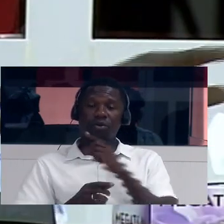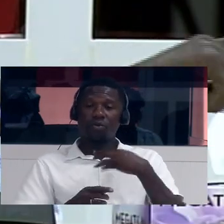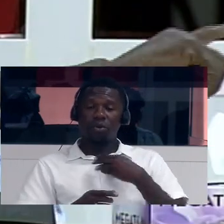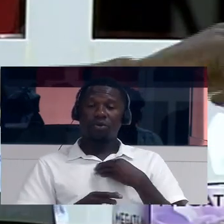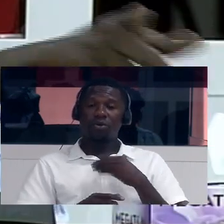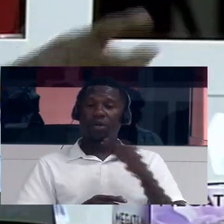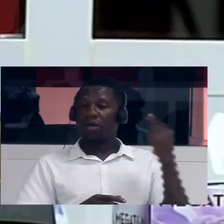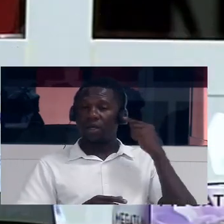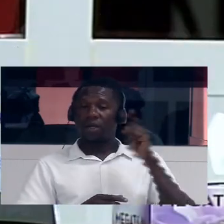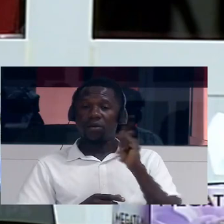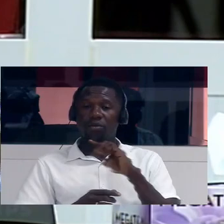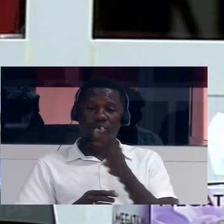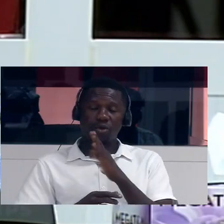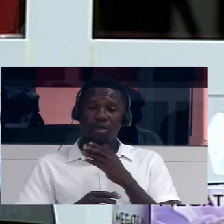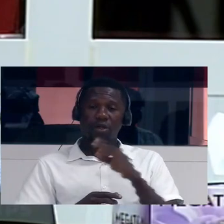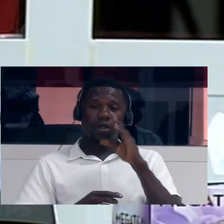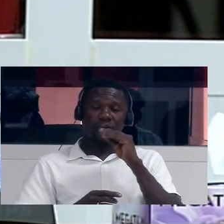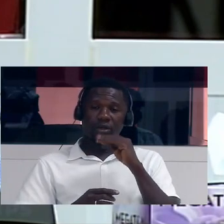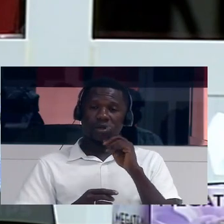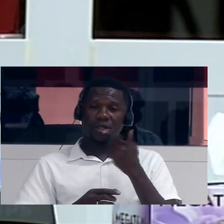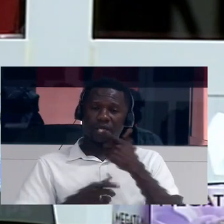anybody speak certain language in this place."